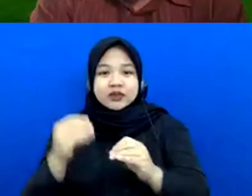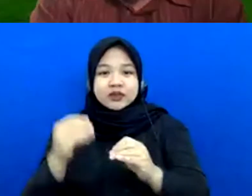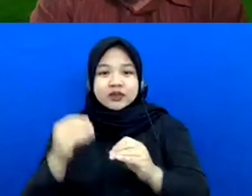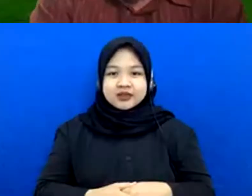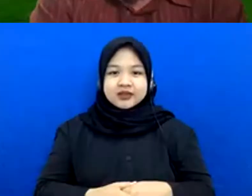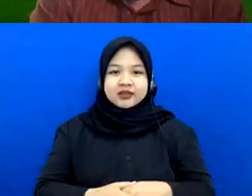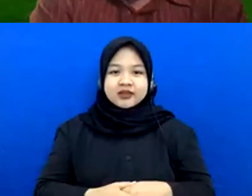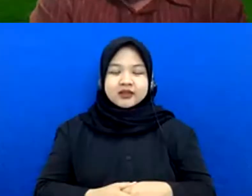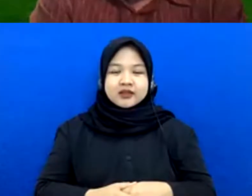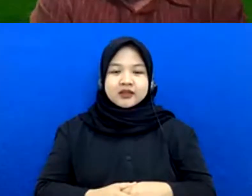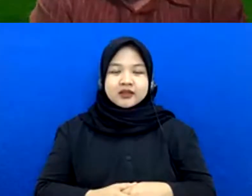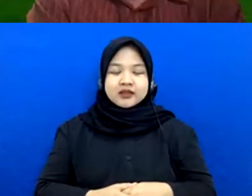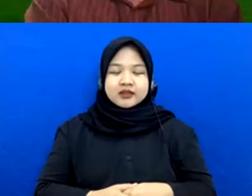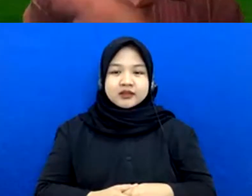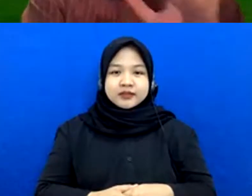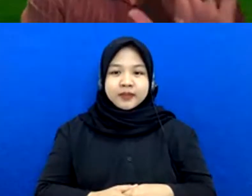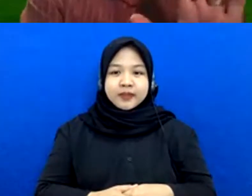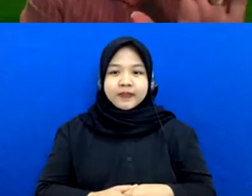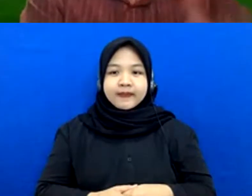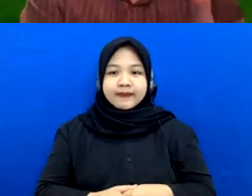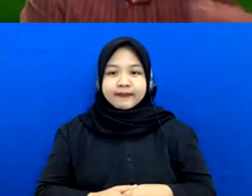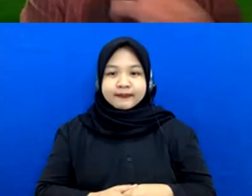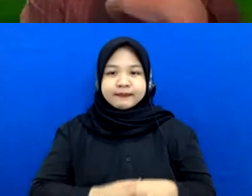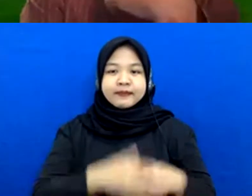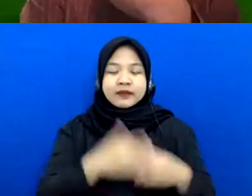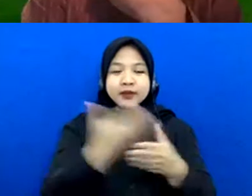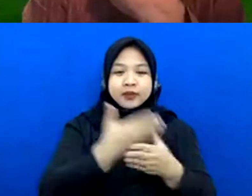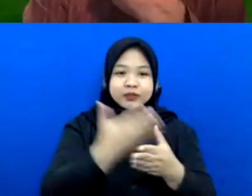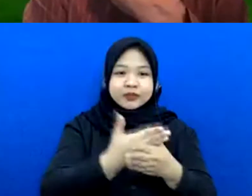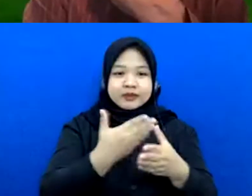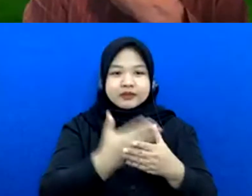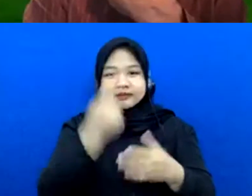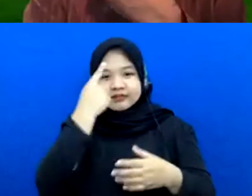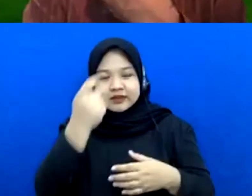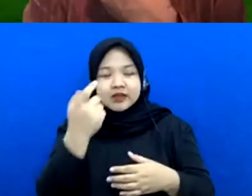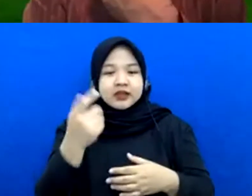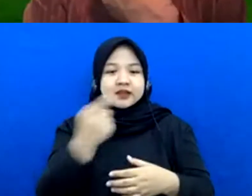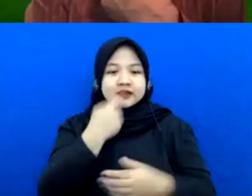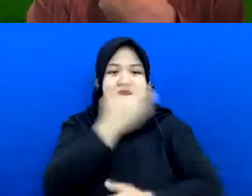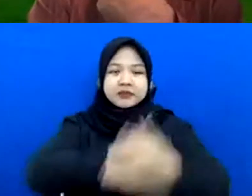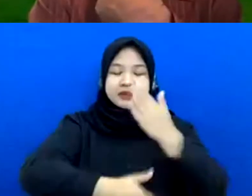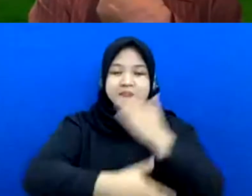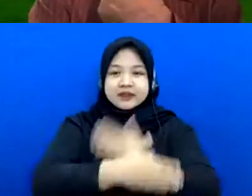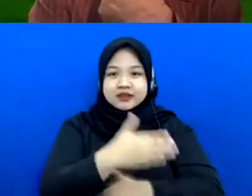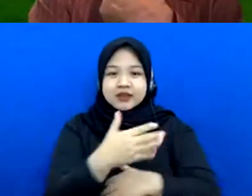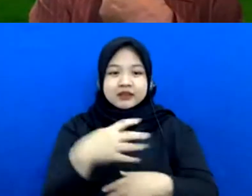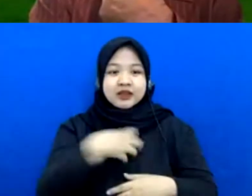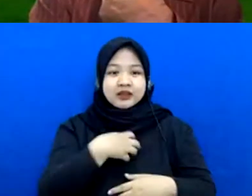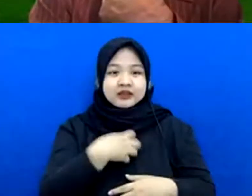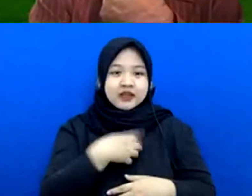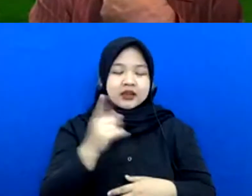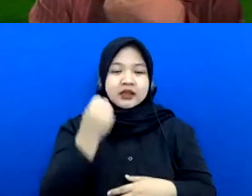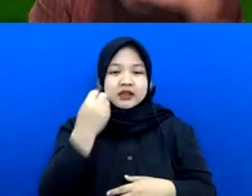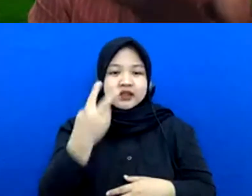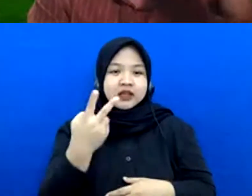I would read further now and look at documents like the Convention on the Rights of Persons with Disabilities. Look at general comment number